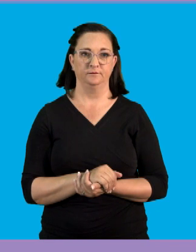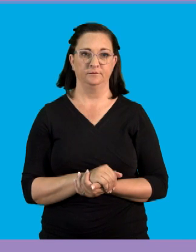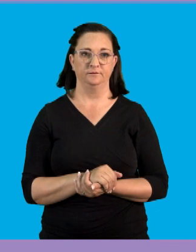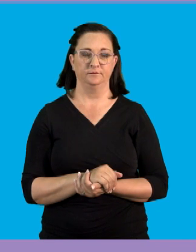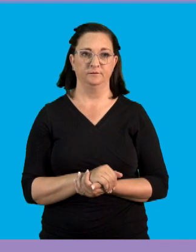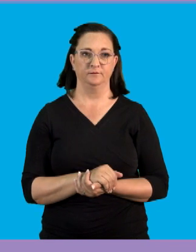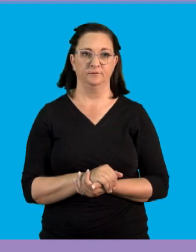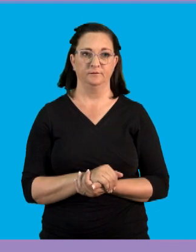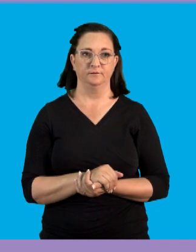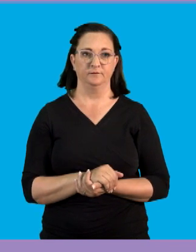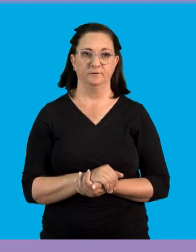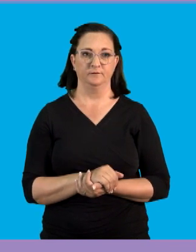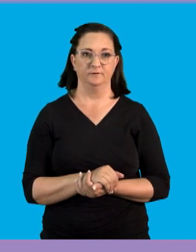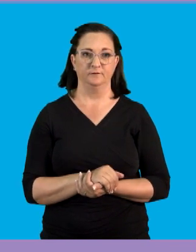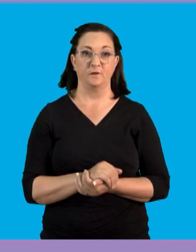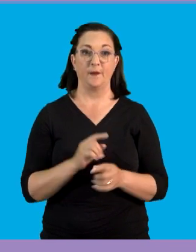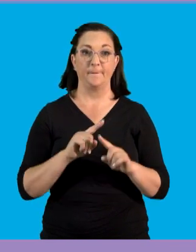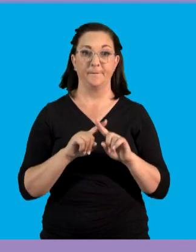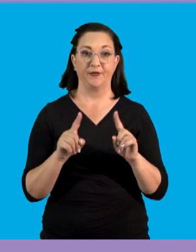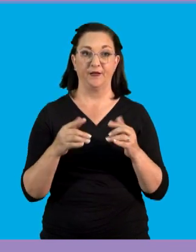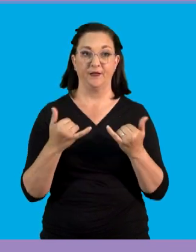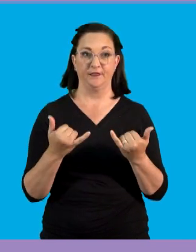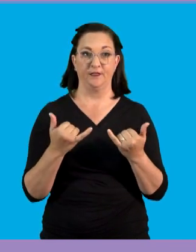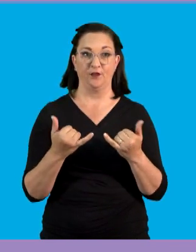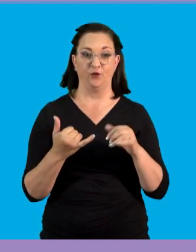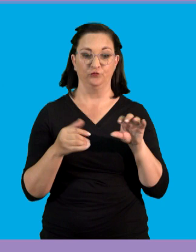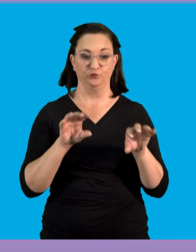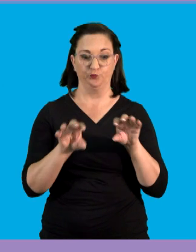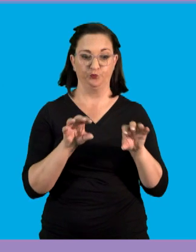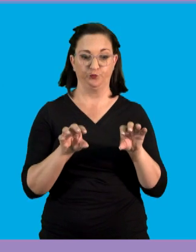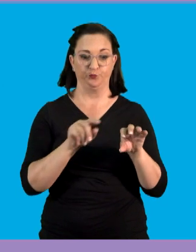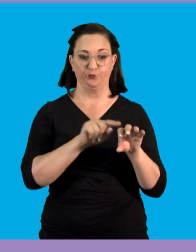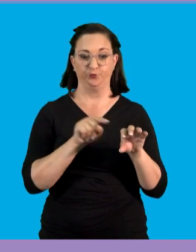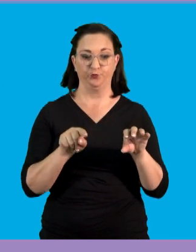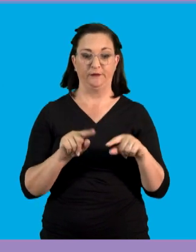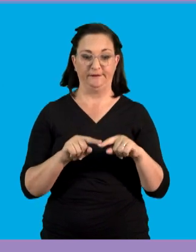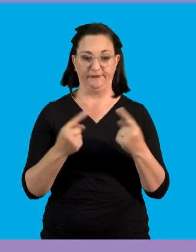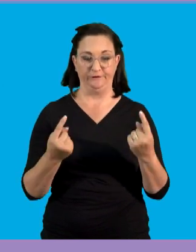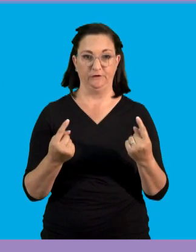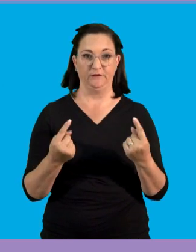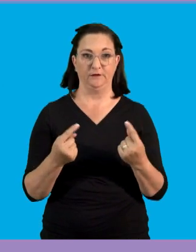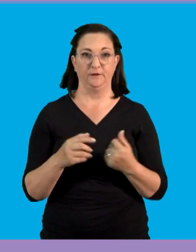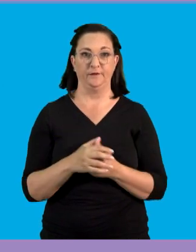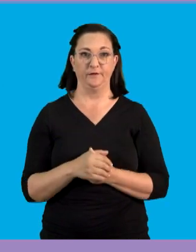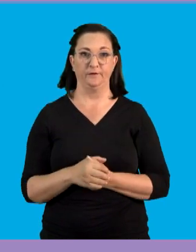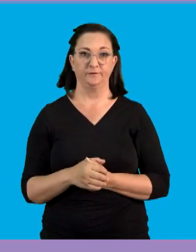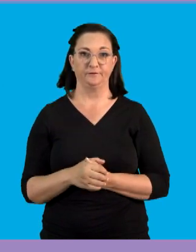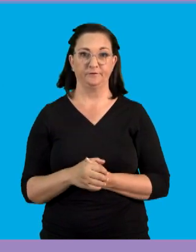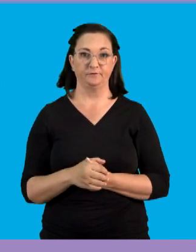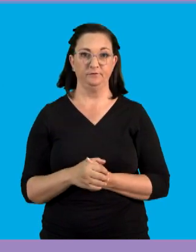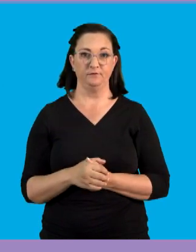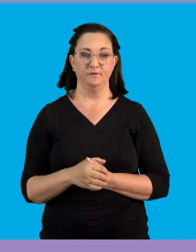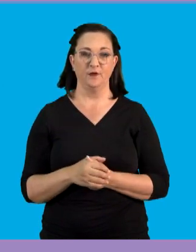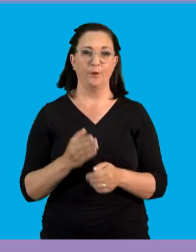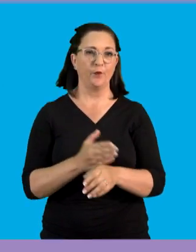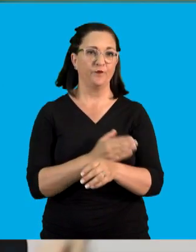So what if they have different denominators? So that one you need to look out for. The